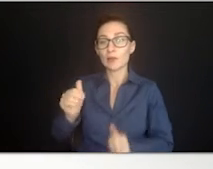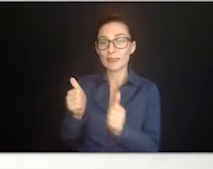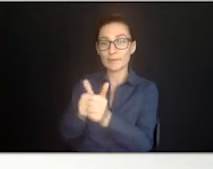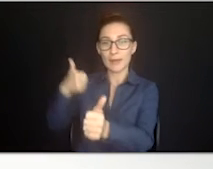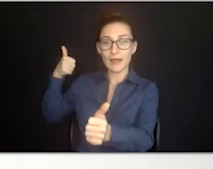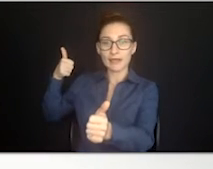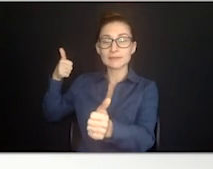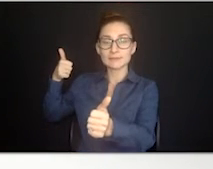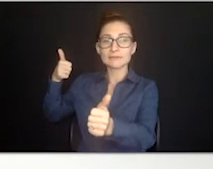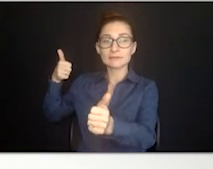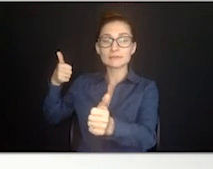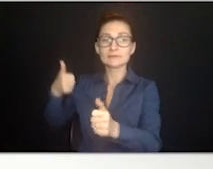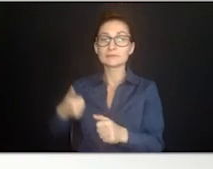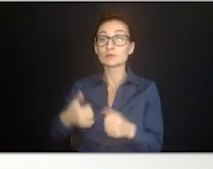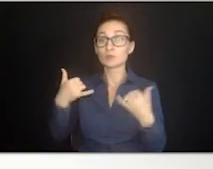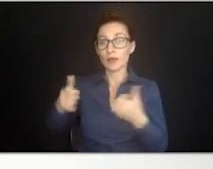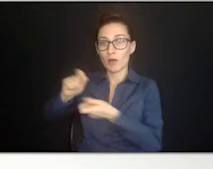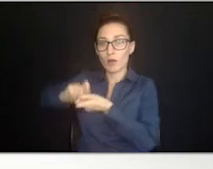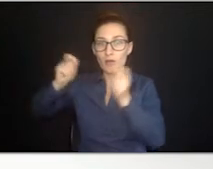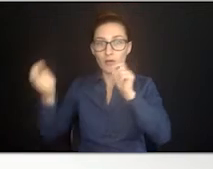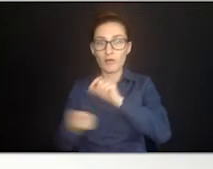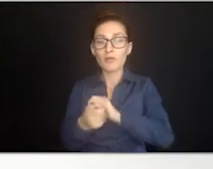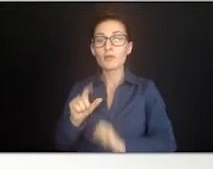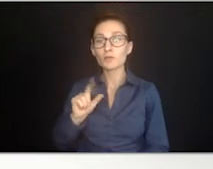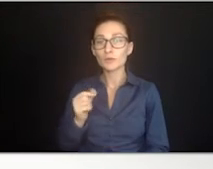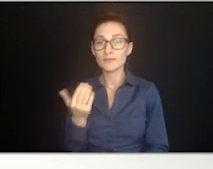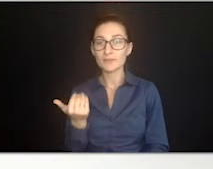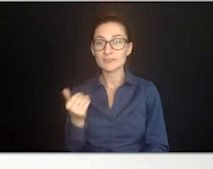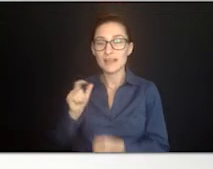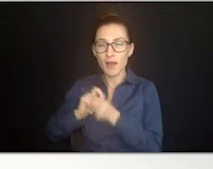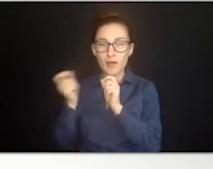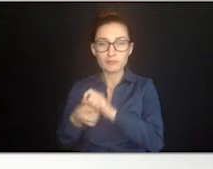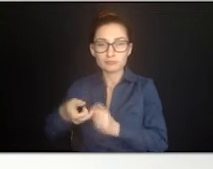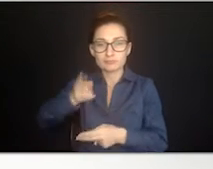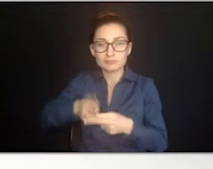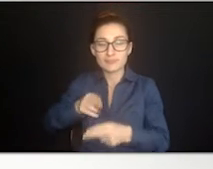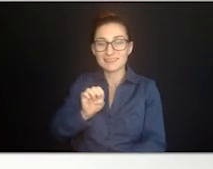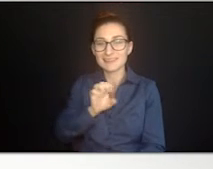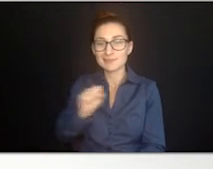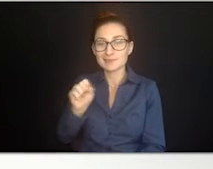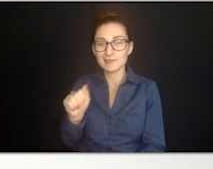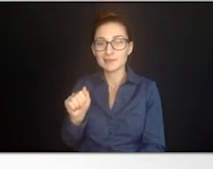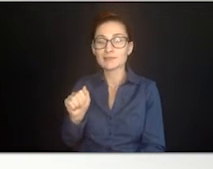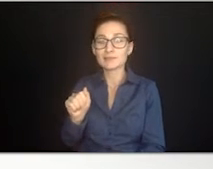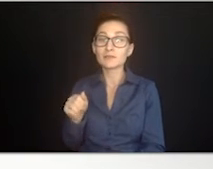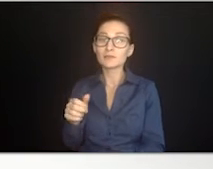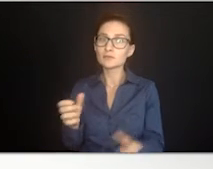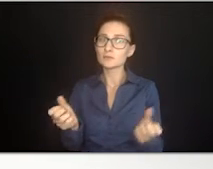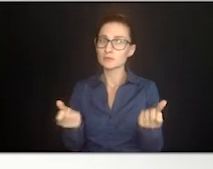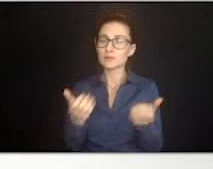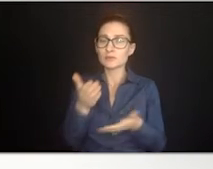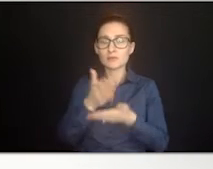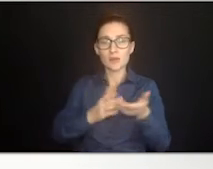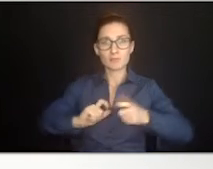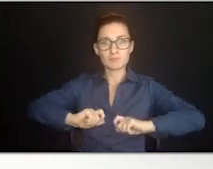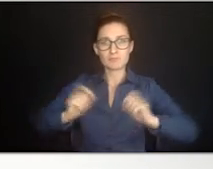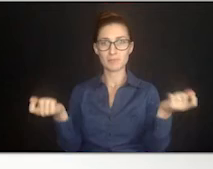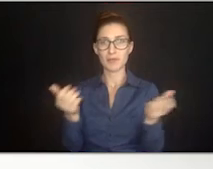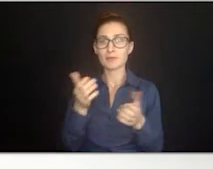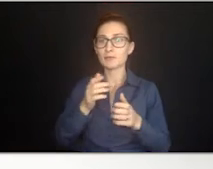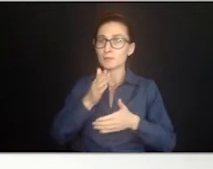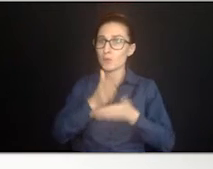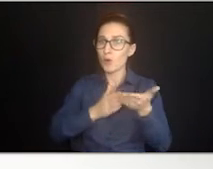it was reenacted as ESSA, the Every Student Succeeds Act. There were some major components within ESSA